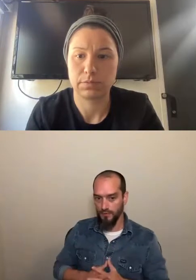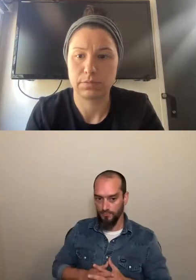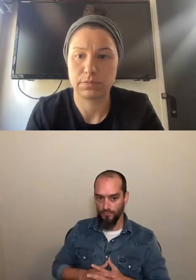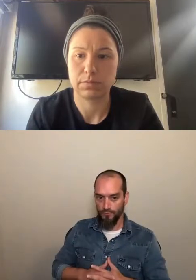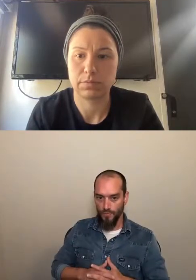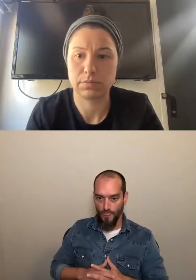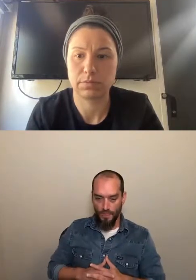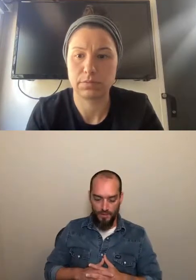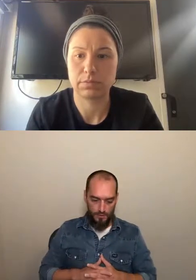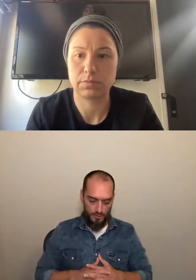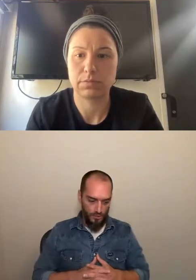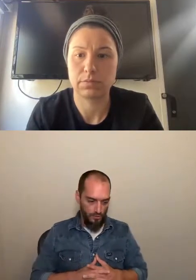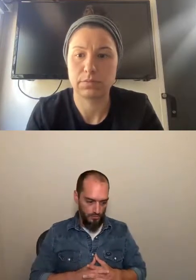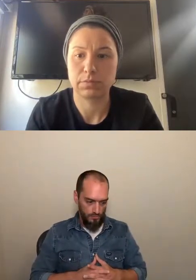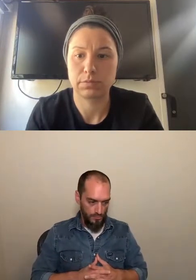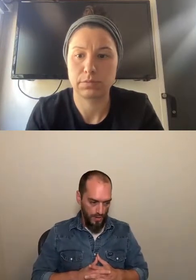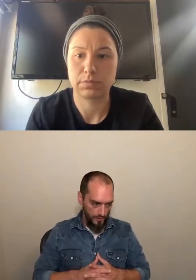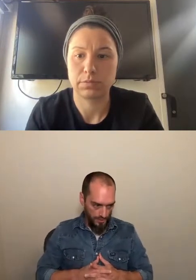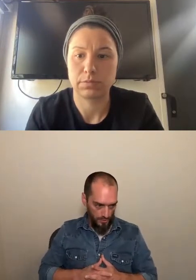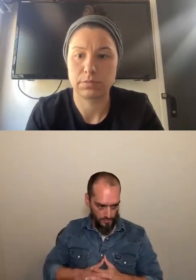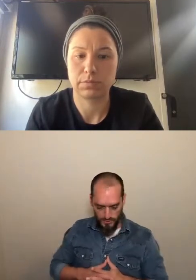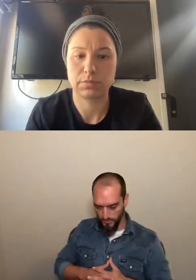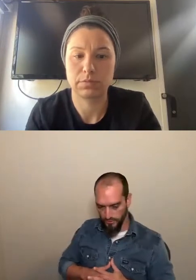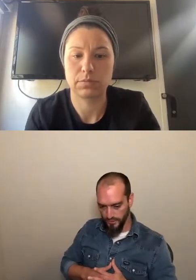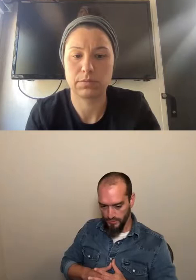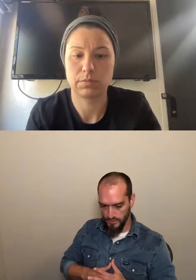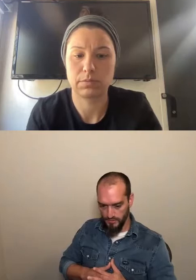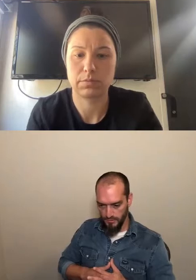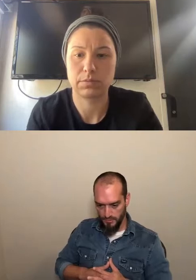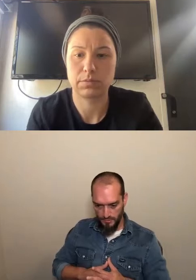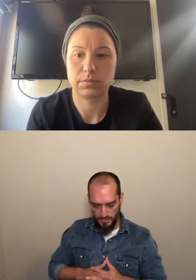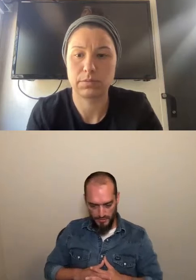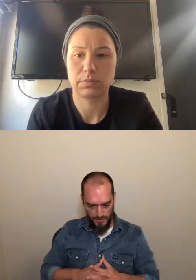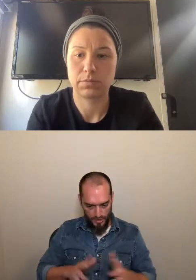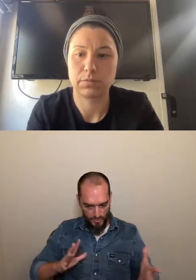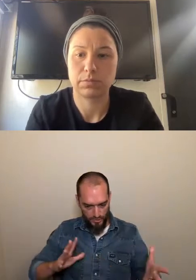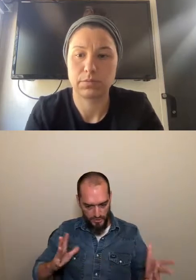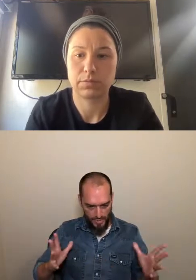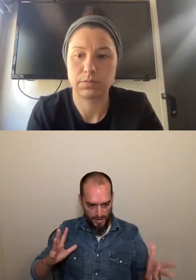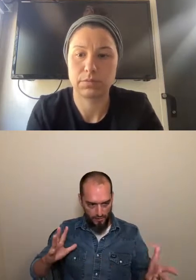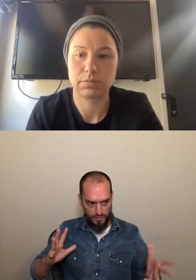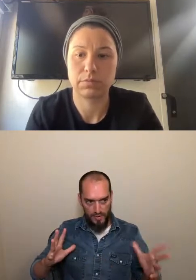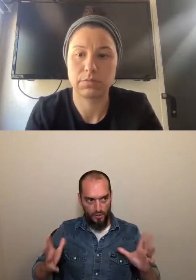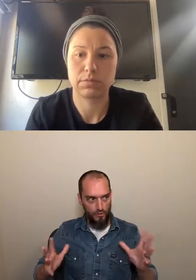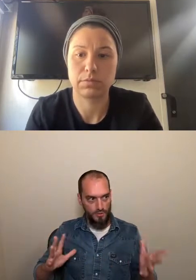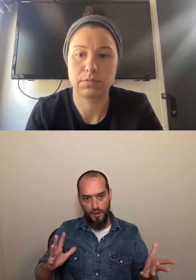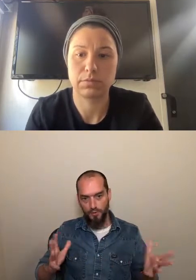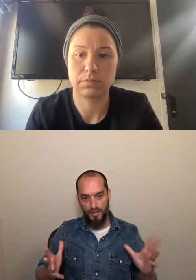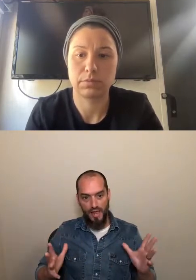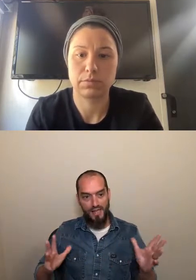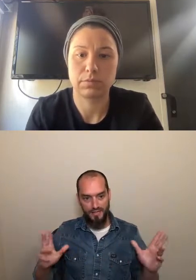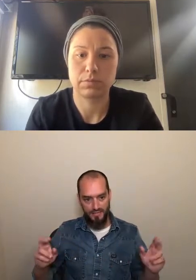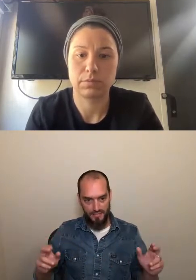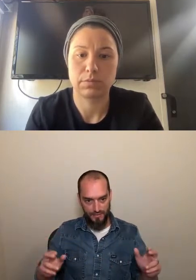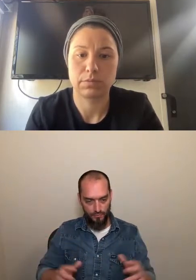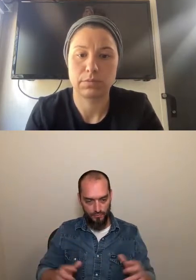suboptimally. So I look at all those different things and try to understand how the entire home is operating